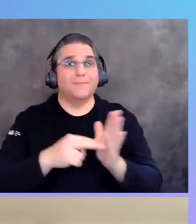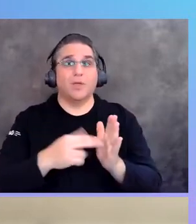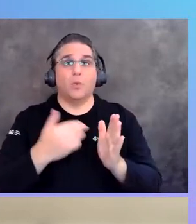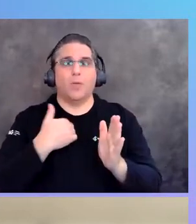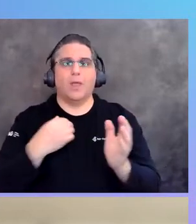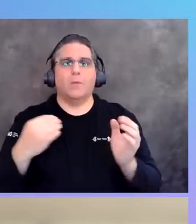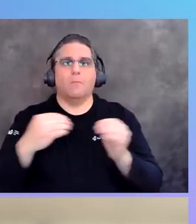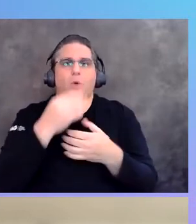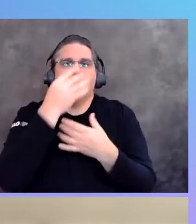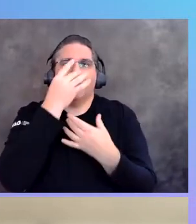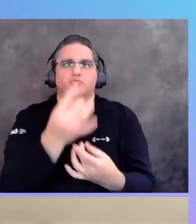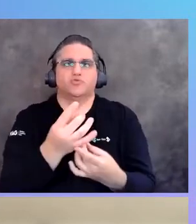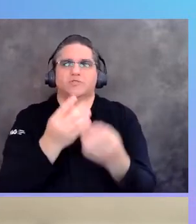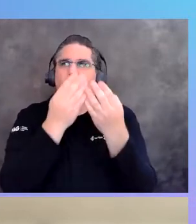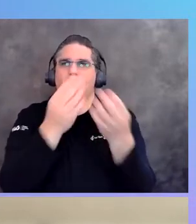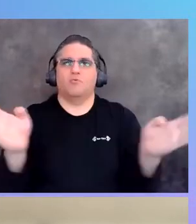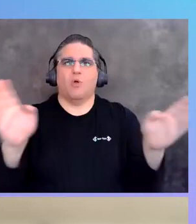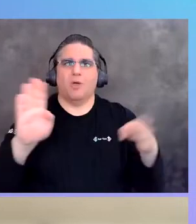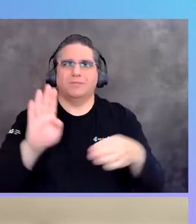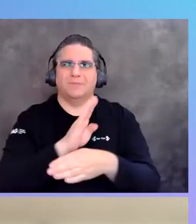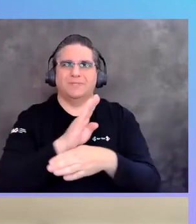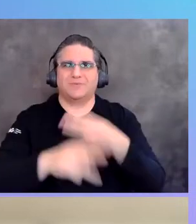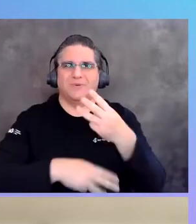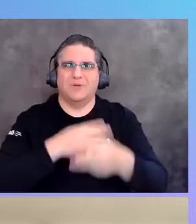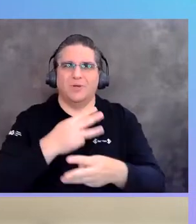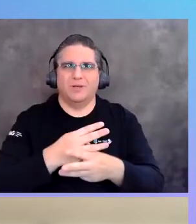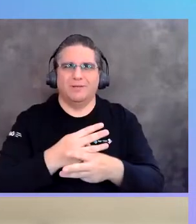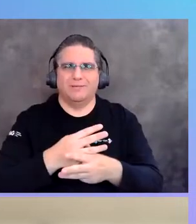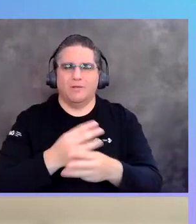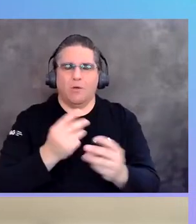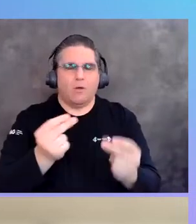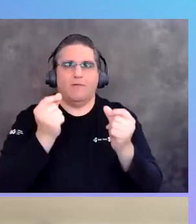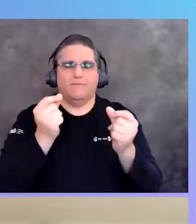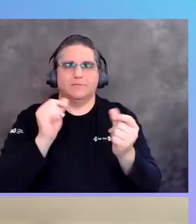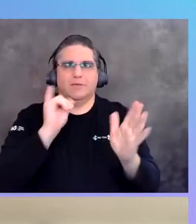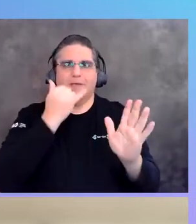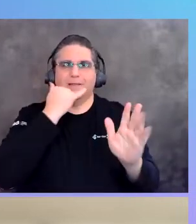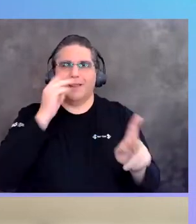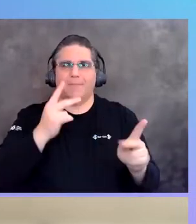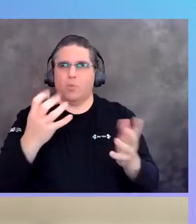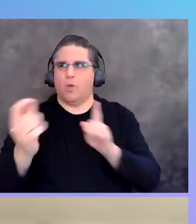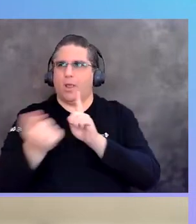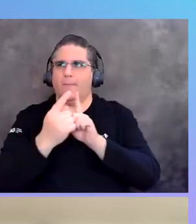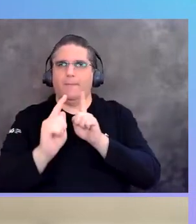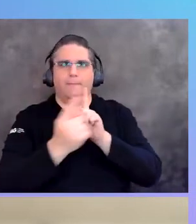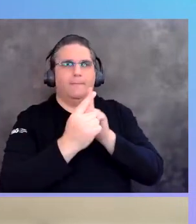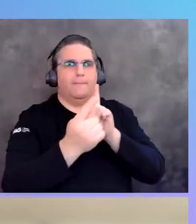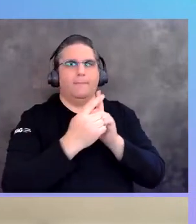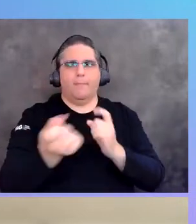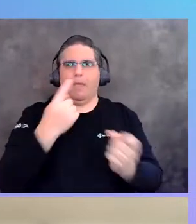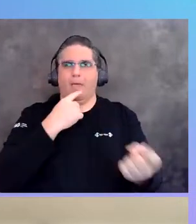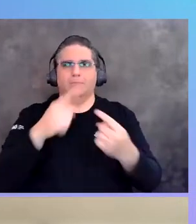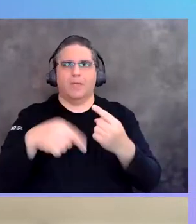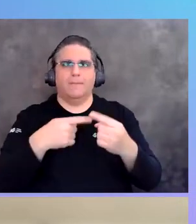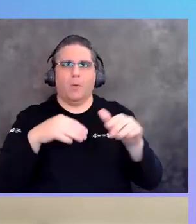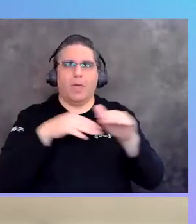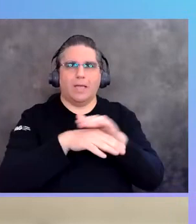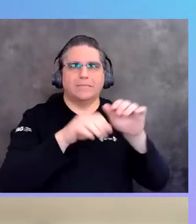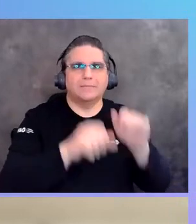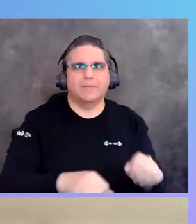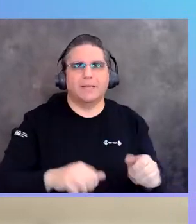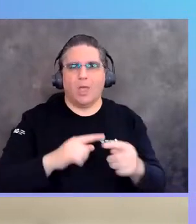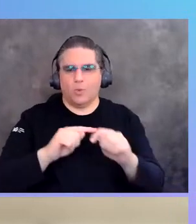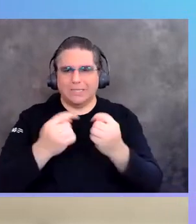the business. Suddenly, I had all these people wanting to talk to me about accessibility, come and talk to my team. How do we do accessible content? How do we